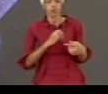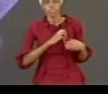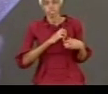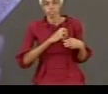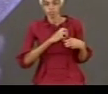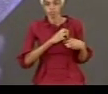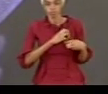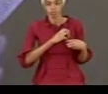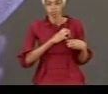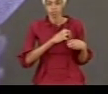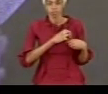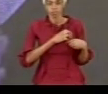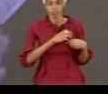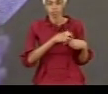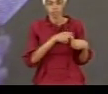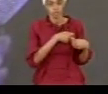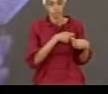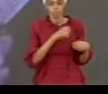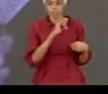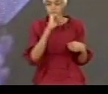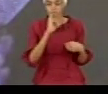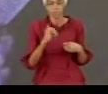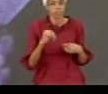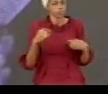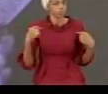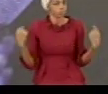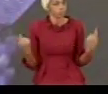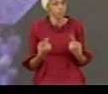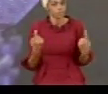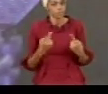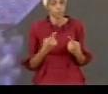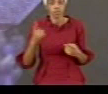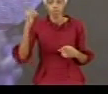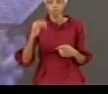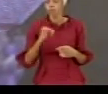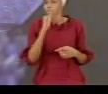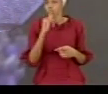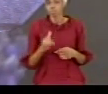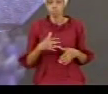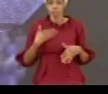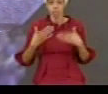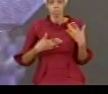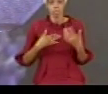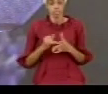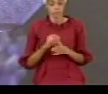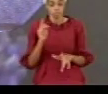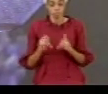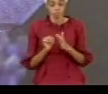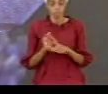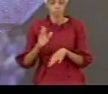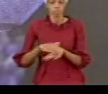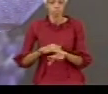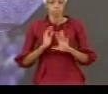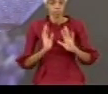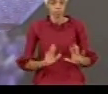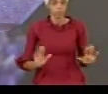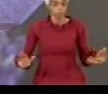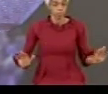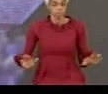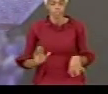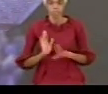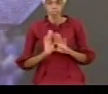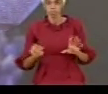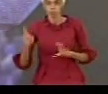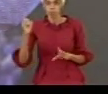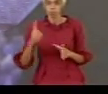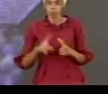And God is not happy when the people He has redeemed, that He called His children, begin to murmur, either